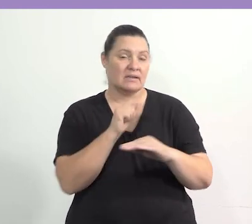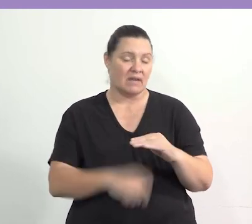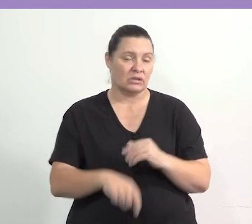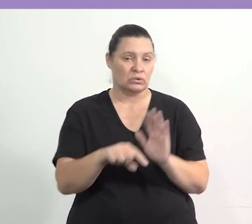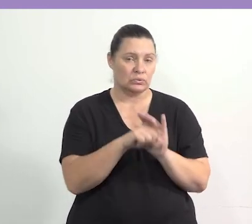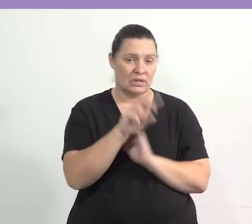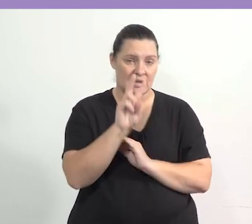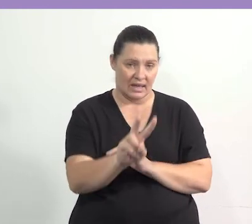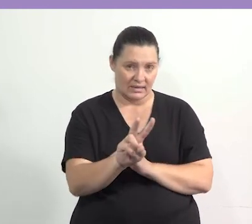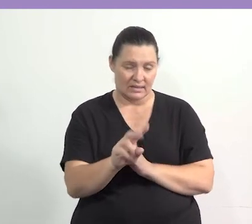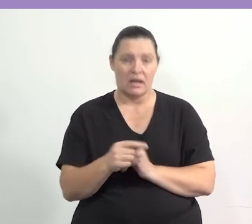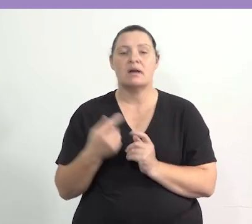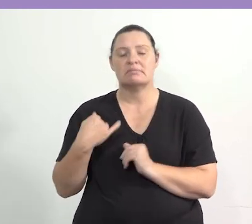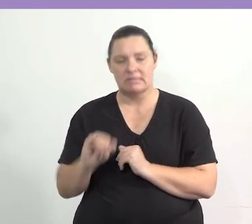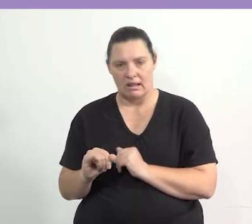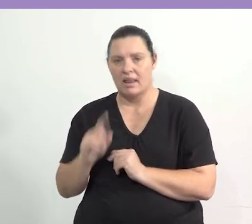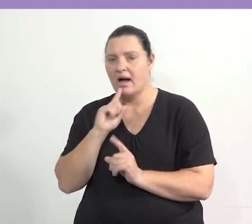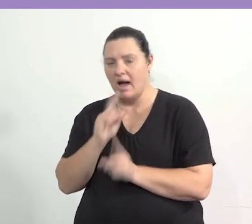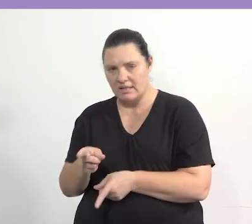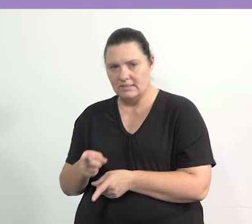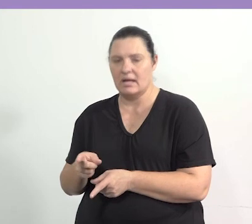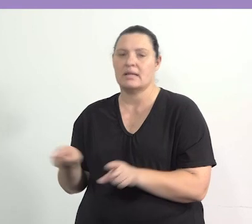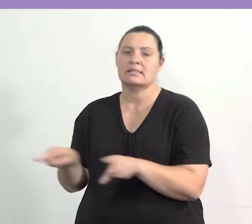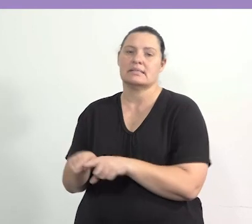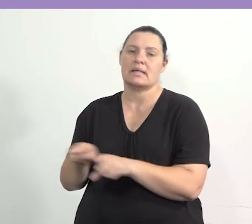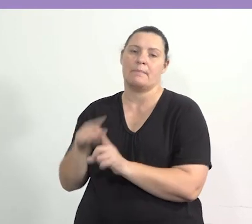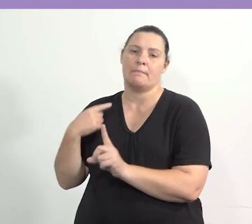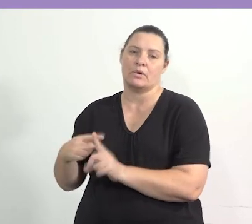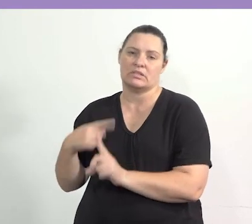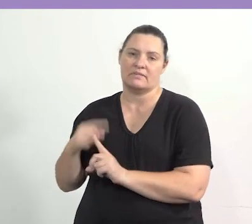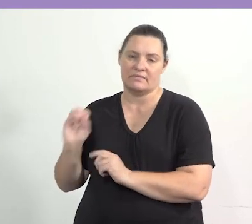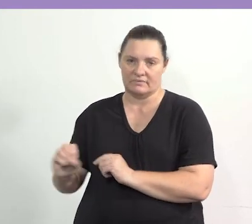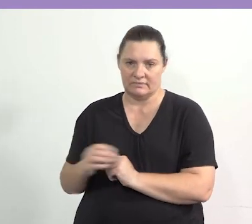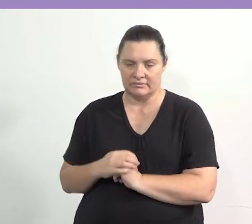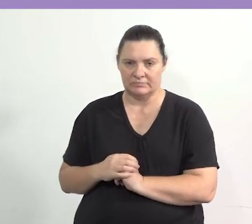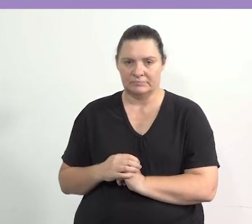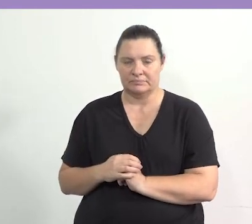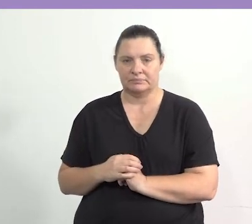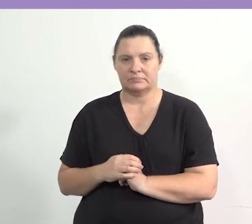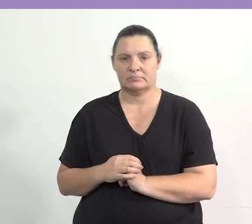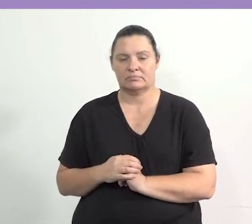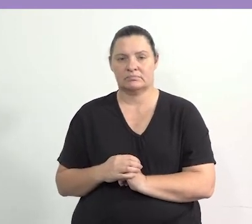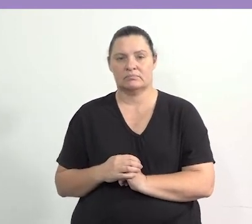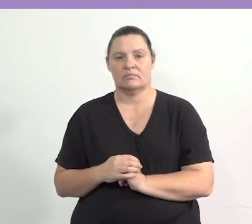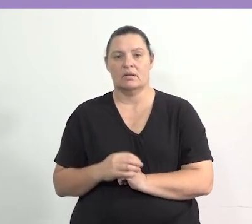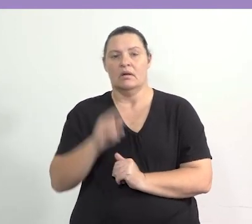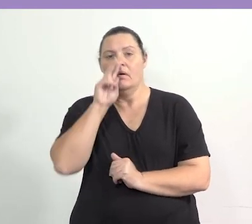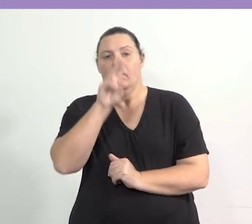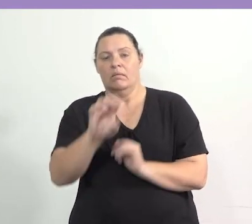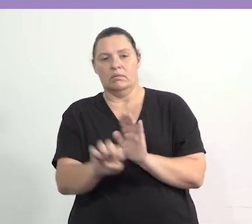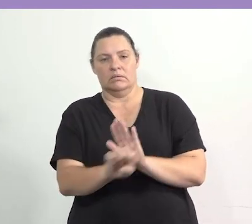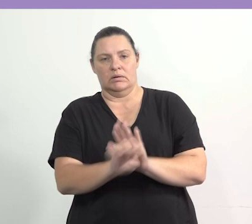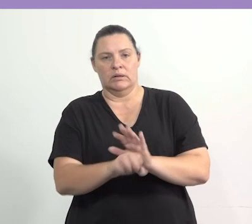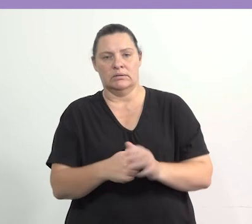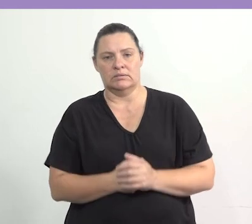we divide two negative numbers, again, the answer will also be a positive answer. Let's look at